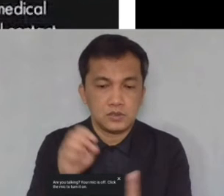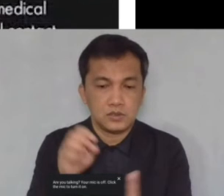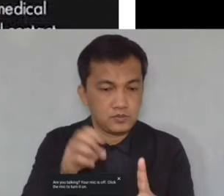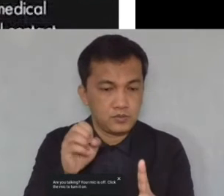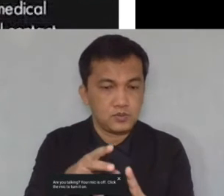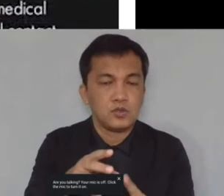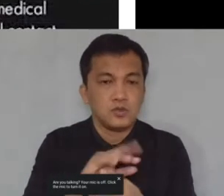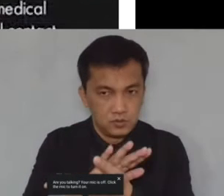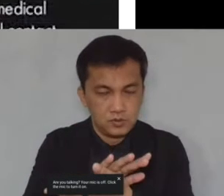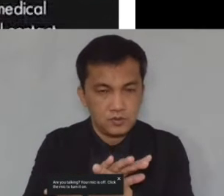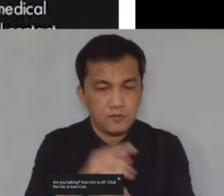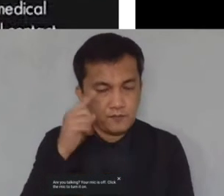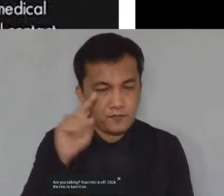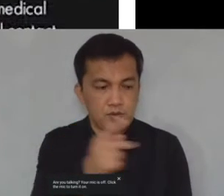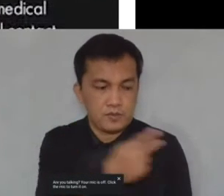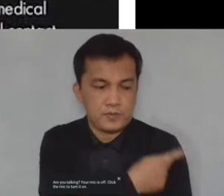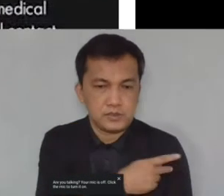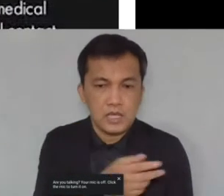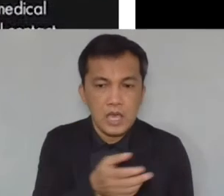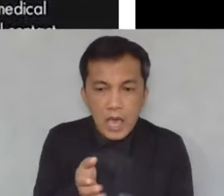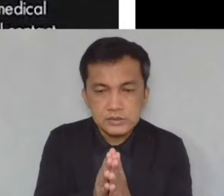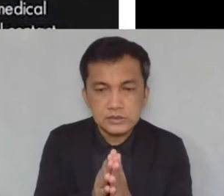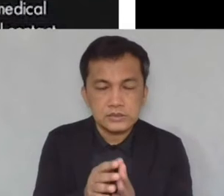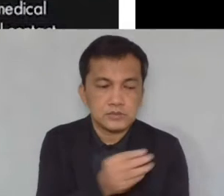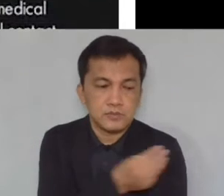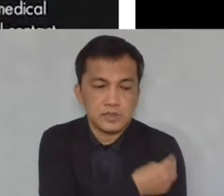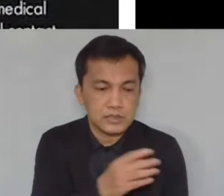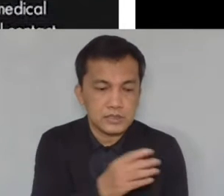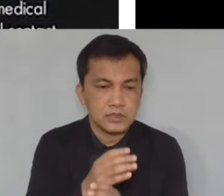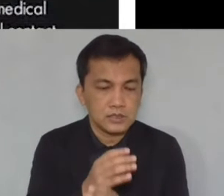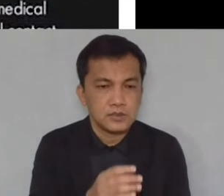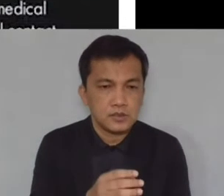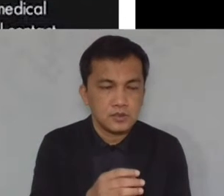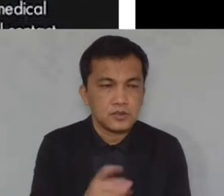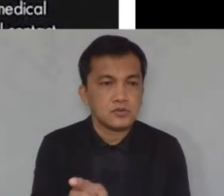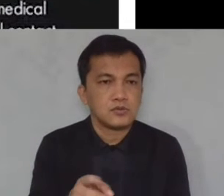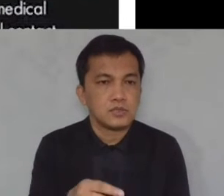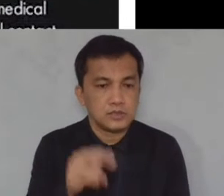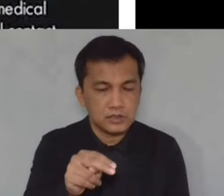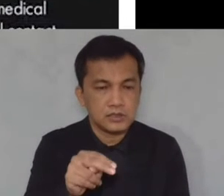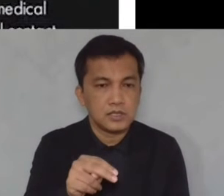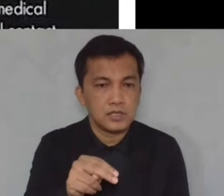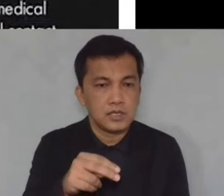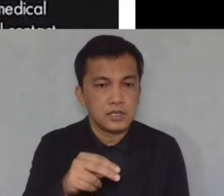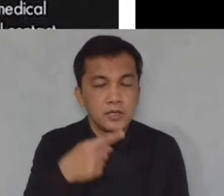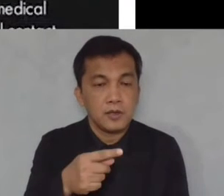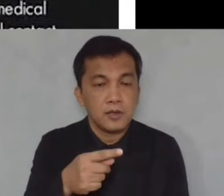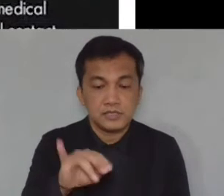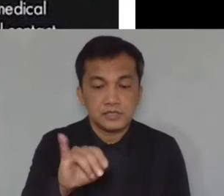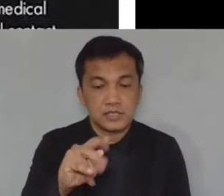to COVID-19 for patients needing the medical care, and refill the prescription via electronic prescription. And